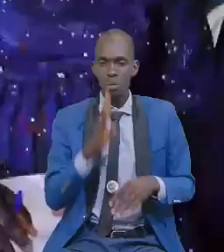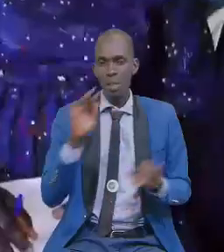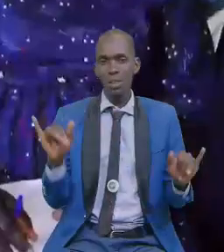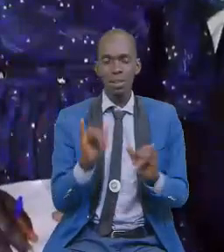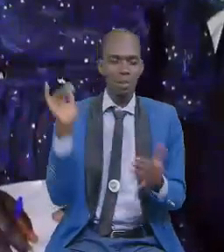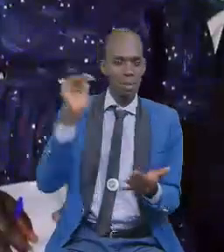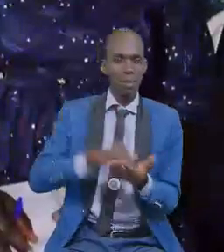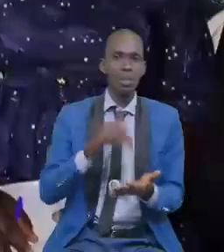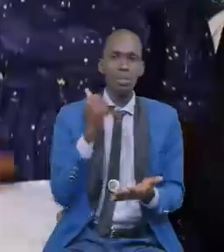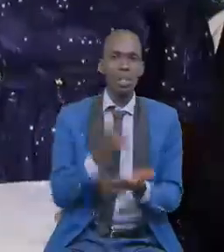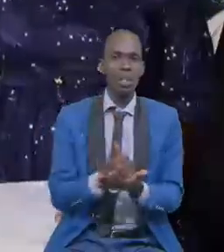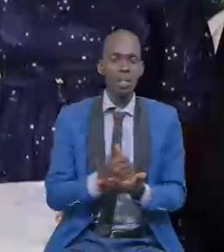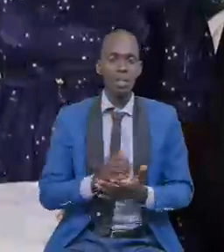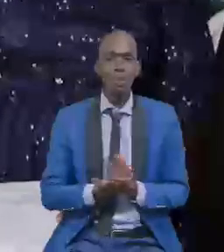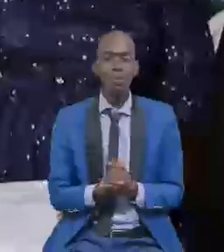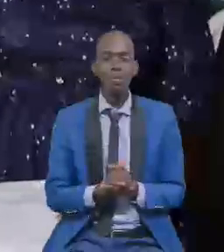again.